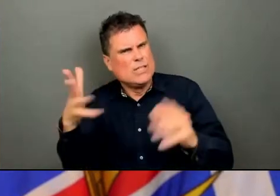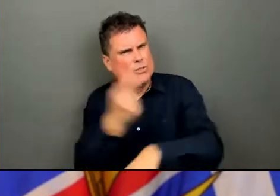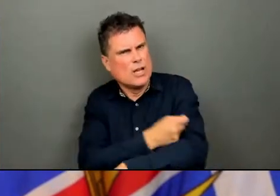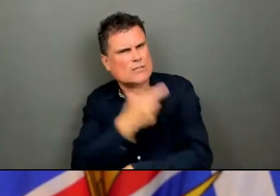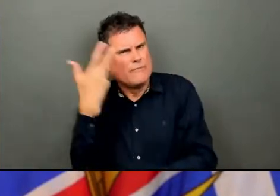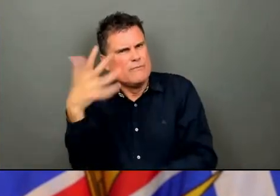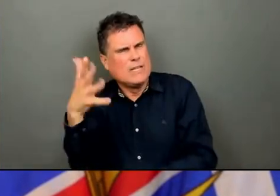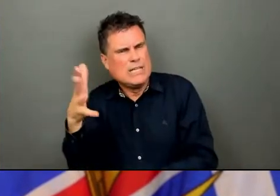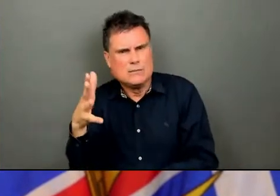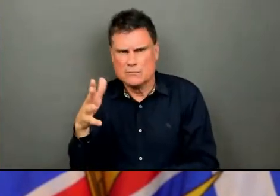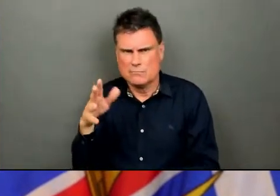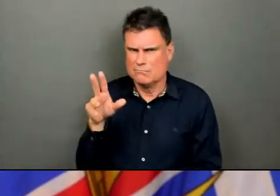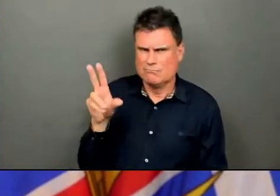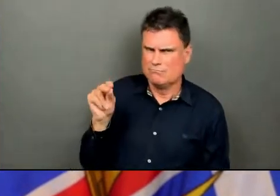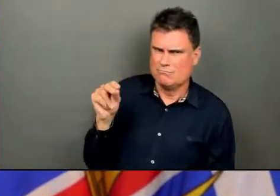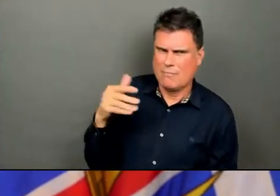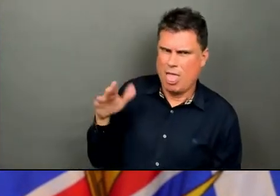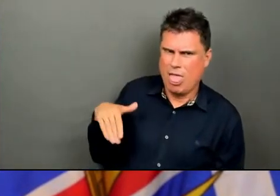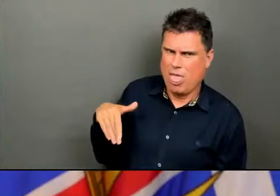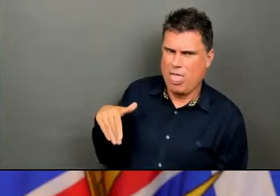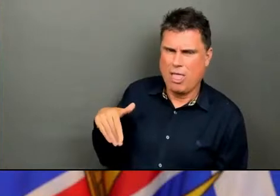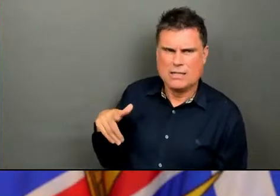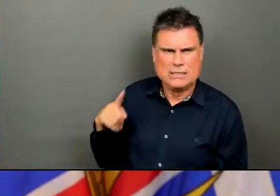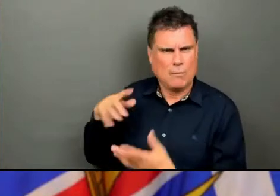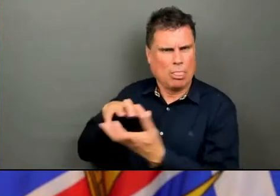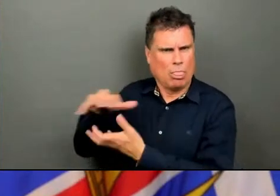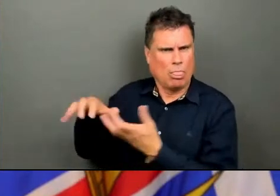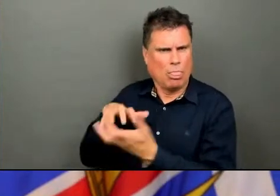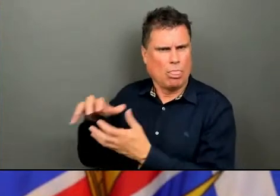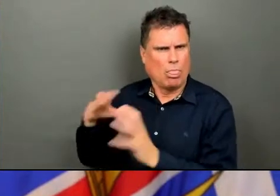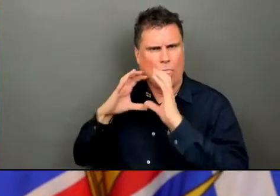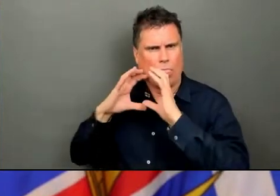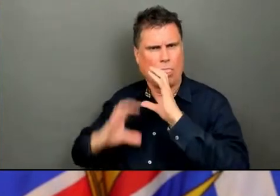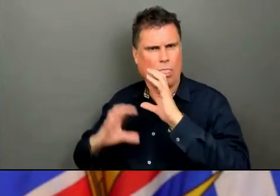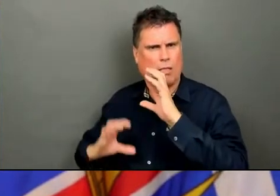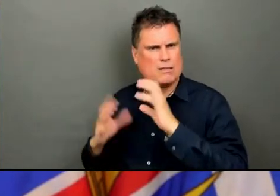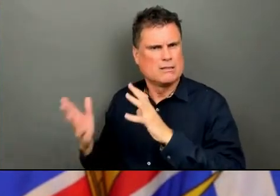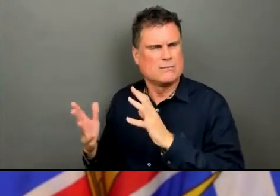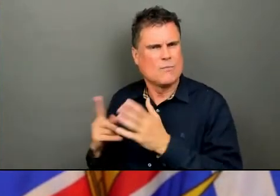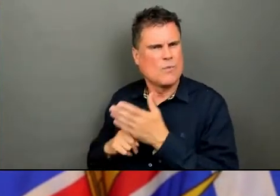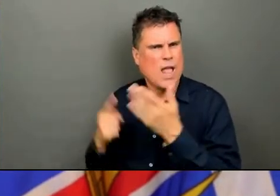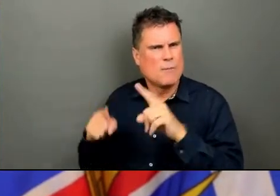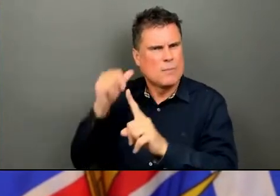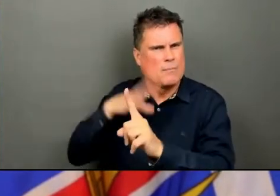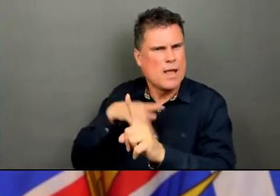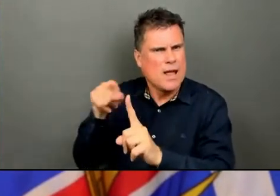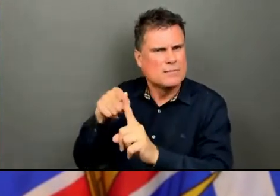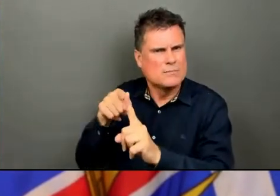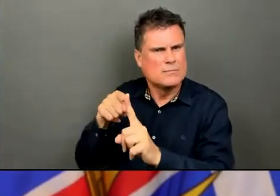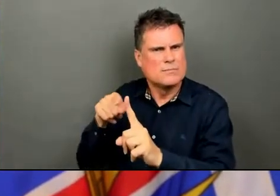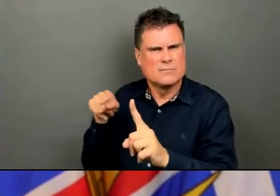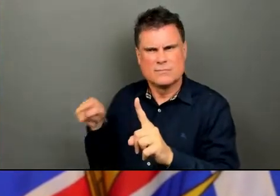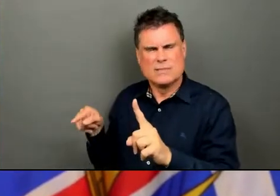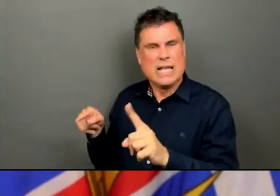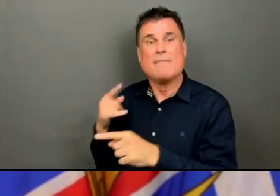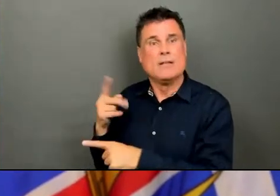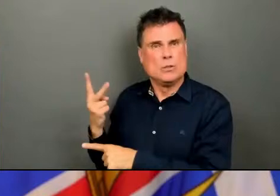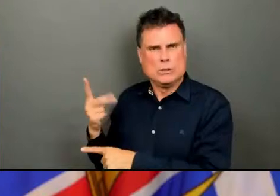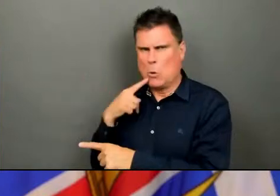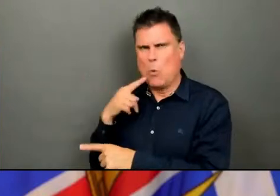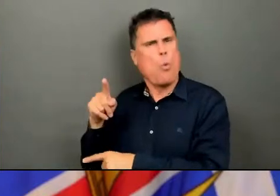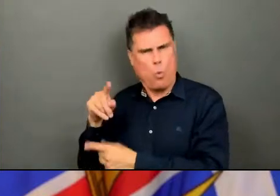receiving an additional dose of the vaccine if there is any doubt about whether or not you have received two? And would a third dose be bad for your